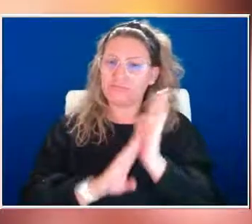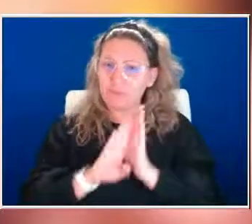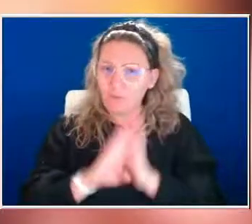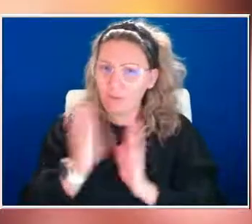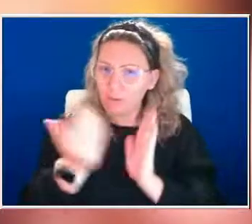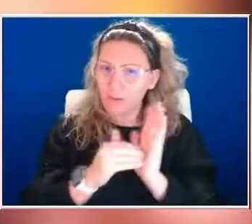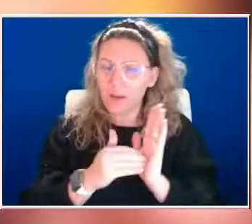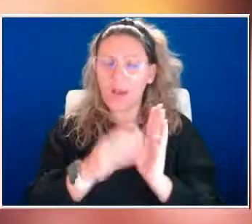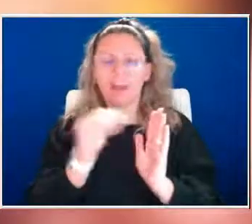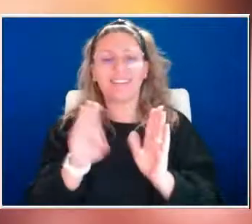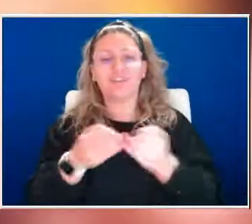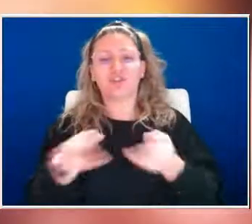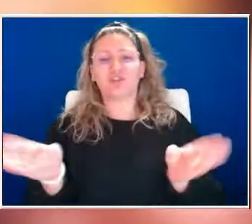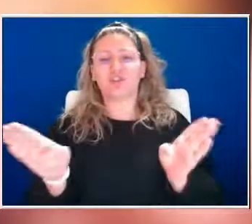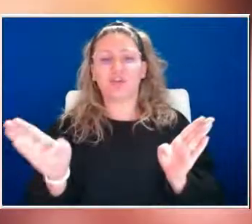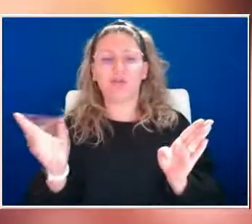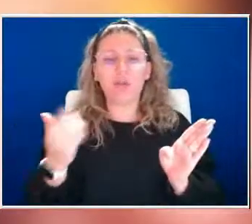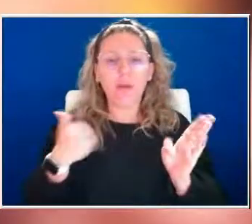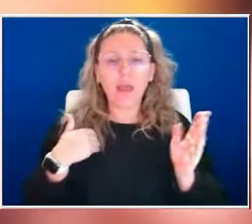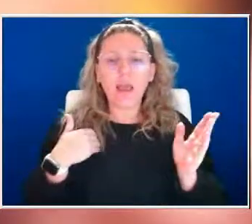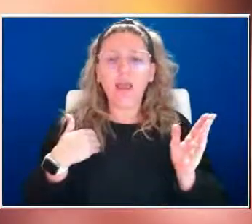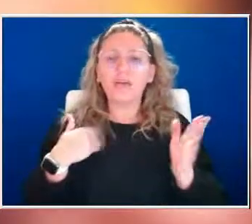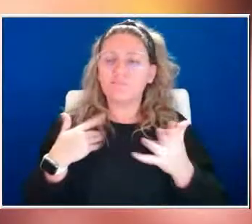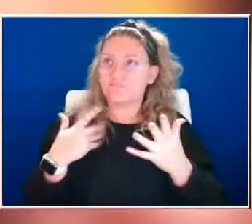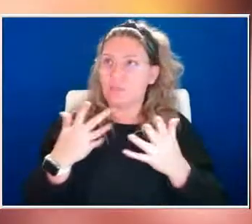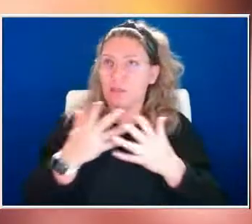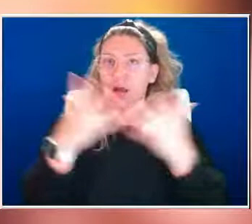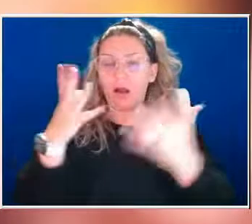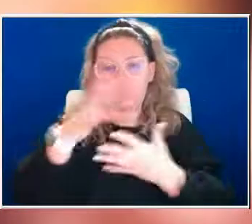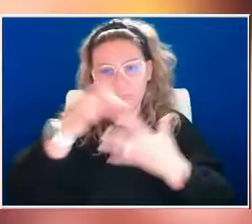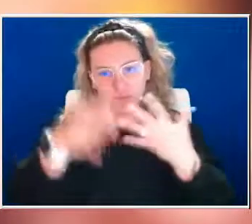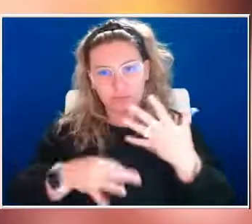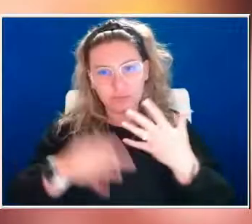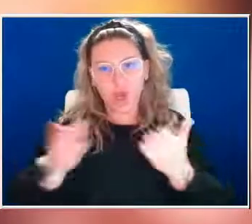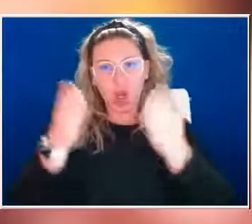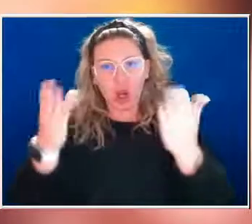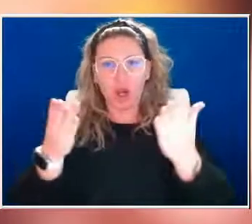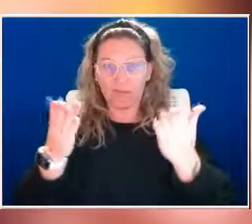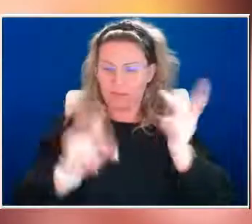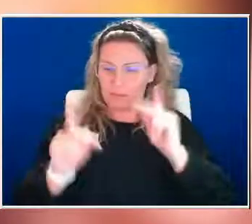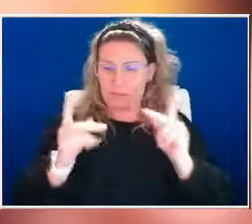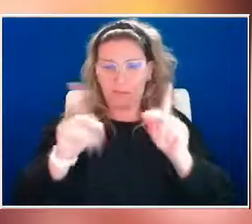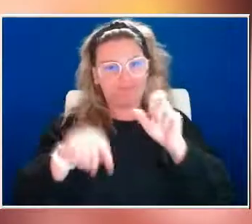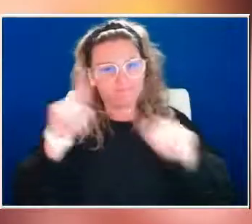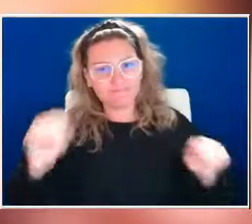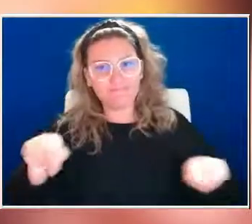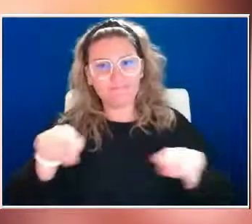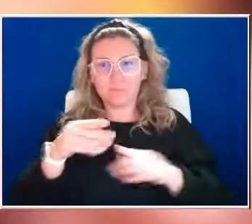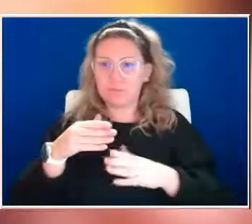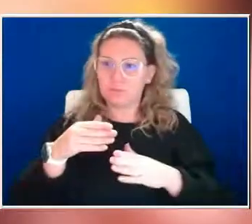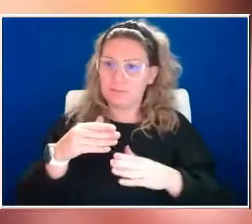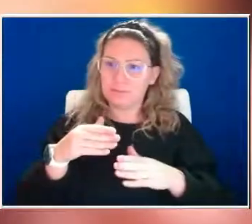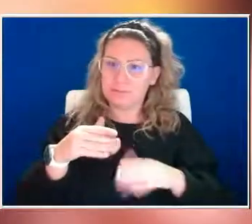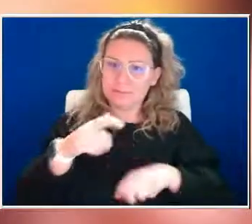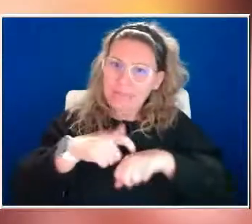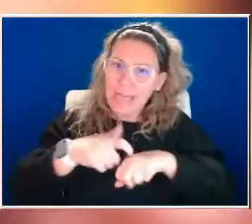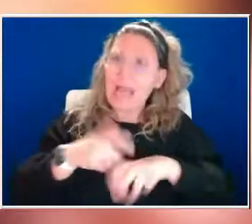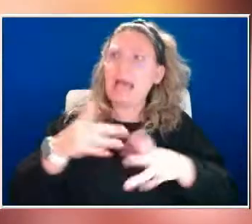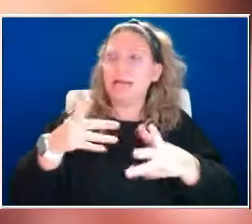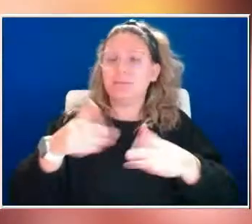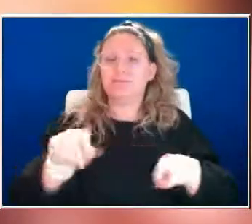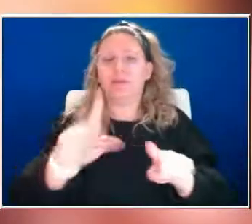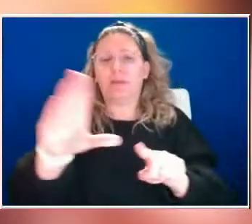have, a wide range of options offered, for people at various stages of their lymphedema. These